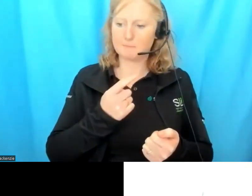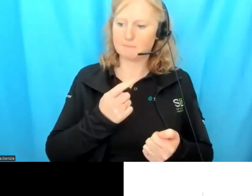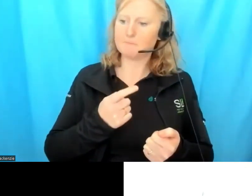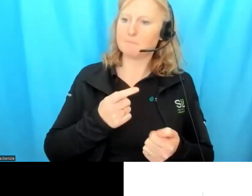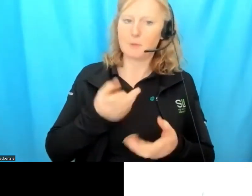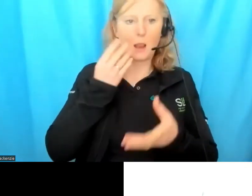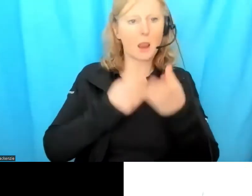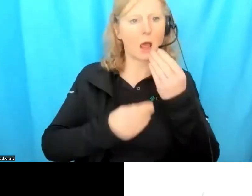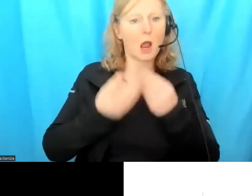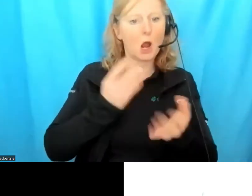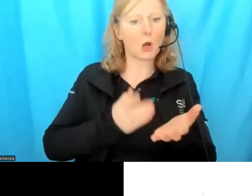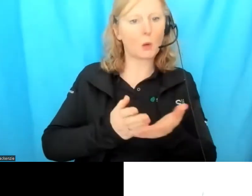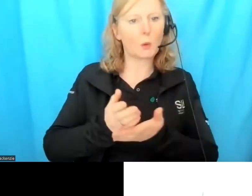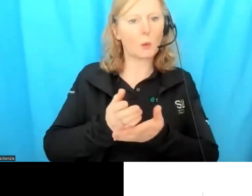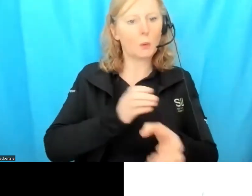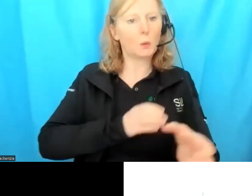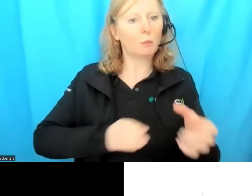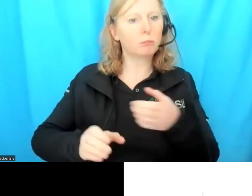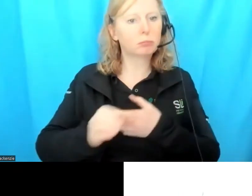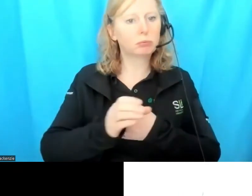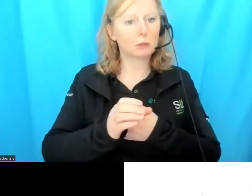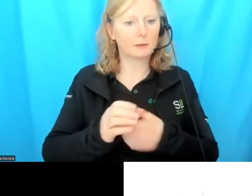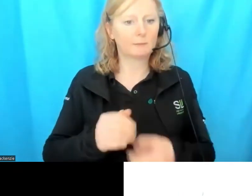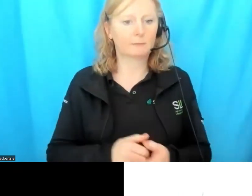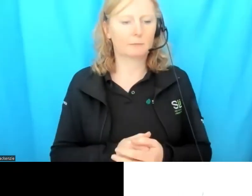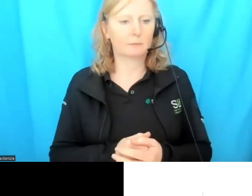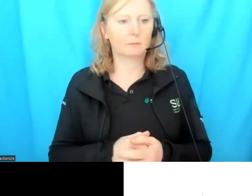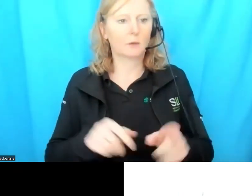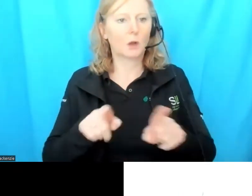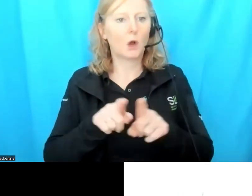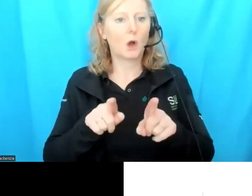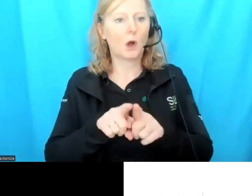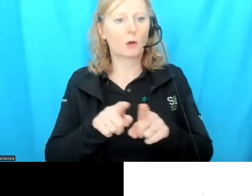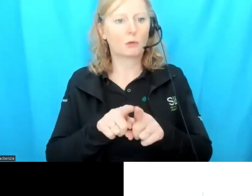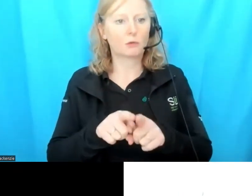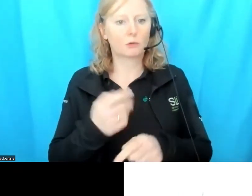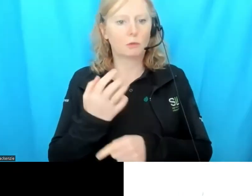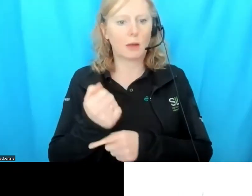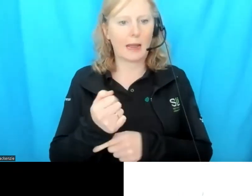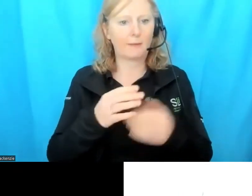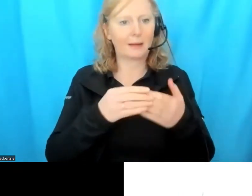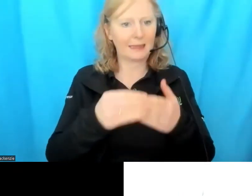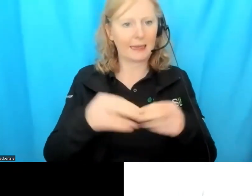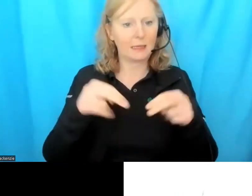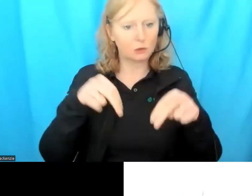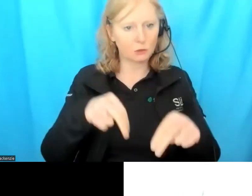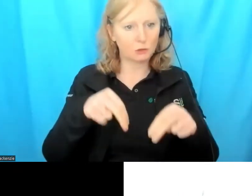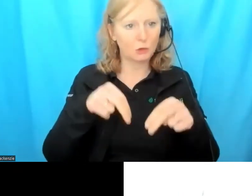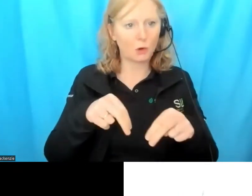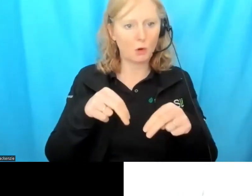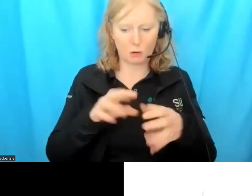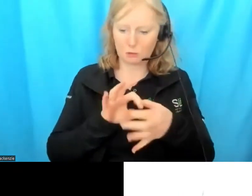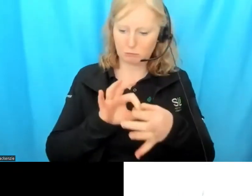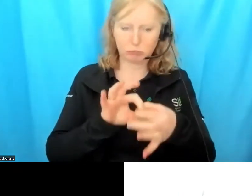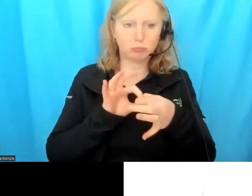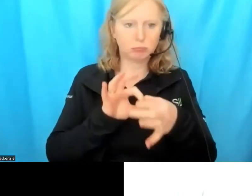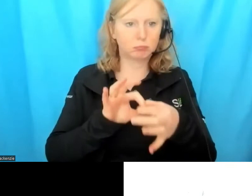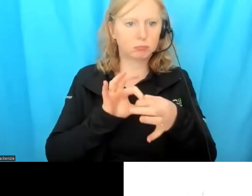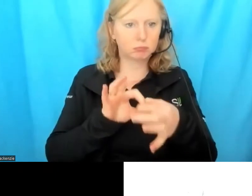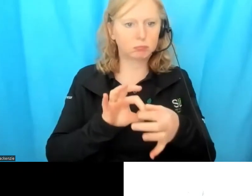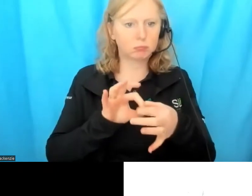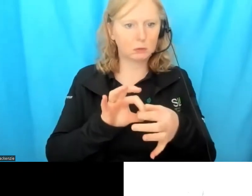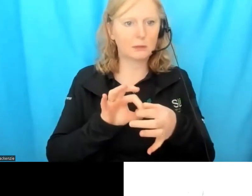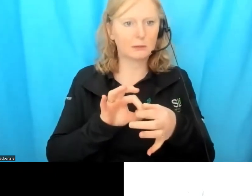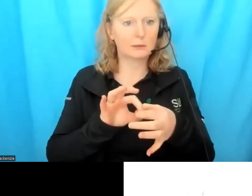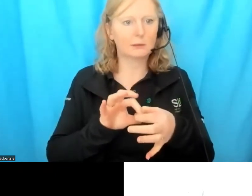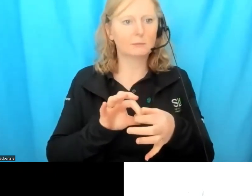from that process. We also work with other partners such as guide dogs. That allows